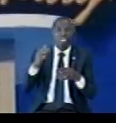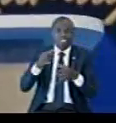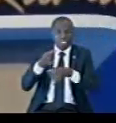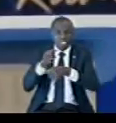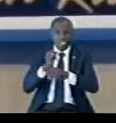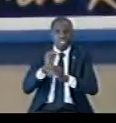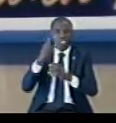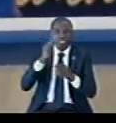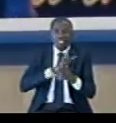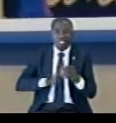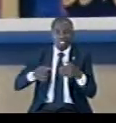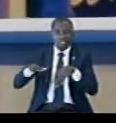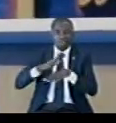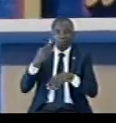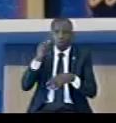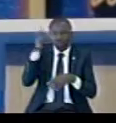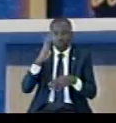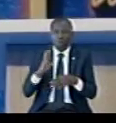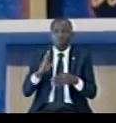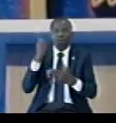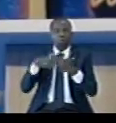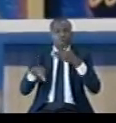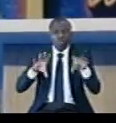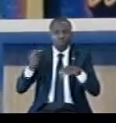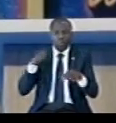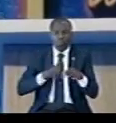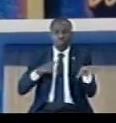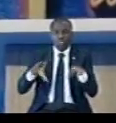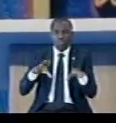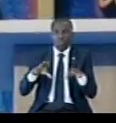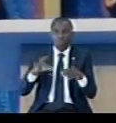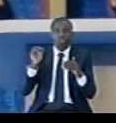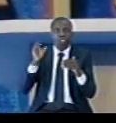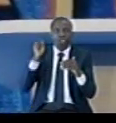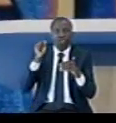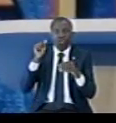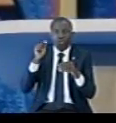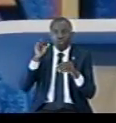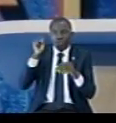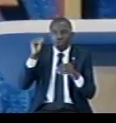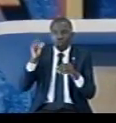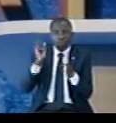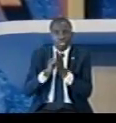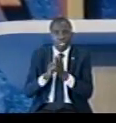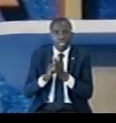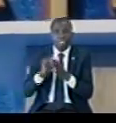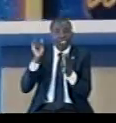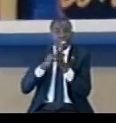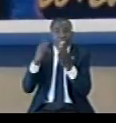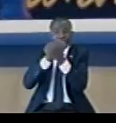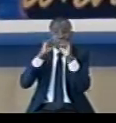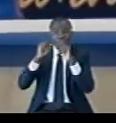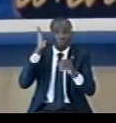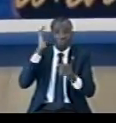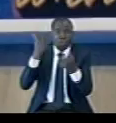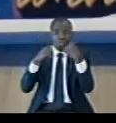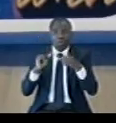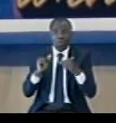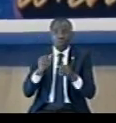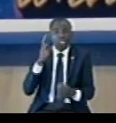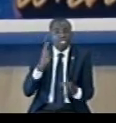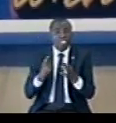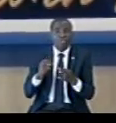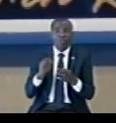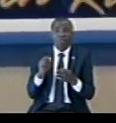God. What do we do so that salvation will come? What must we be willing to